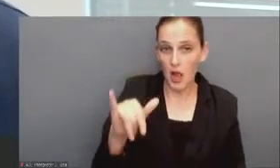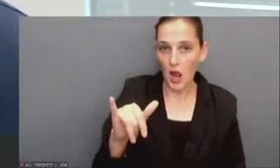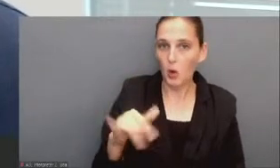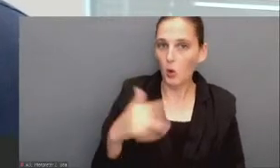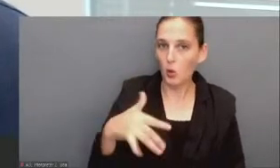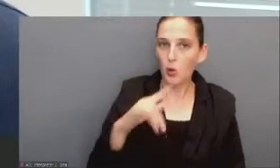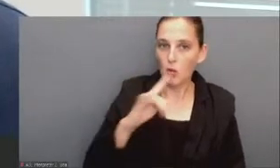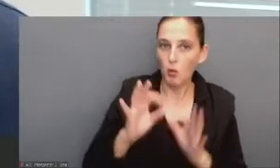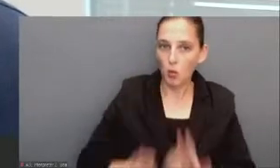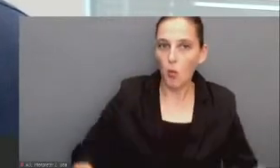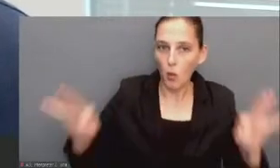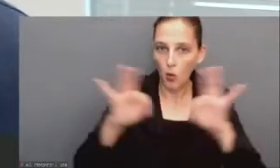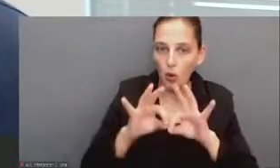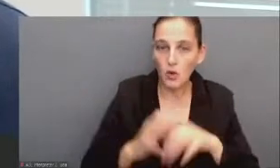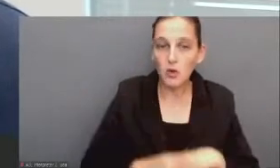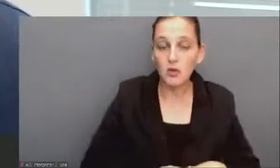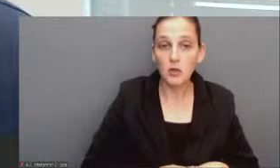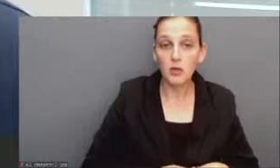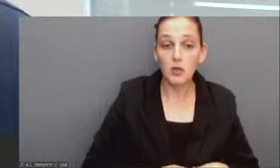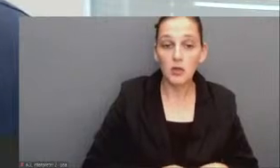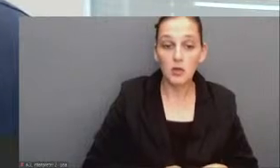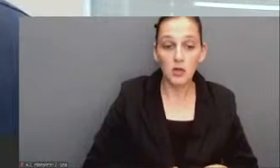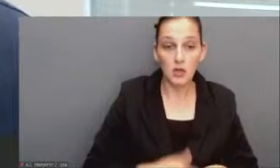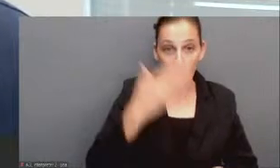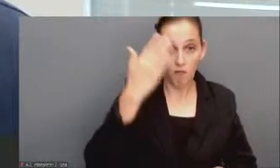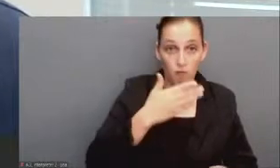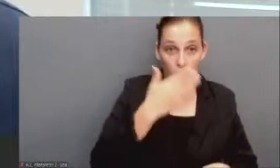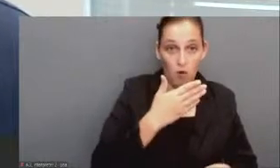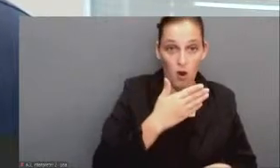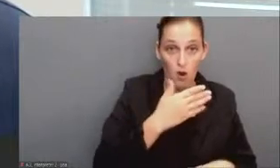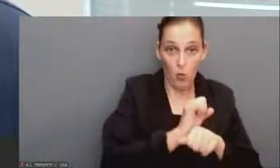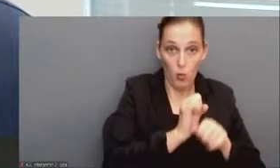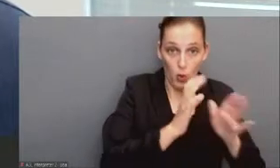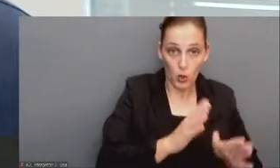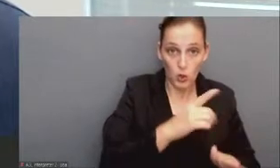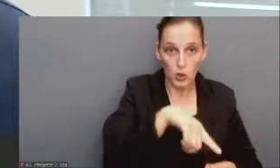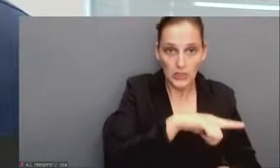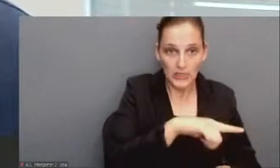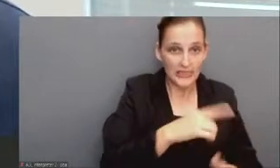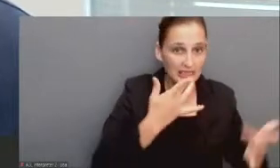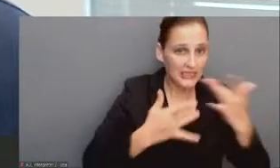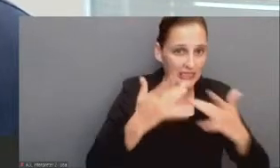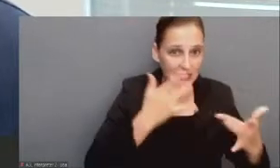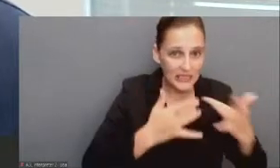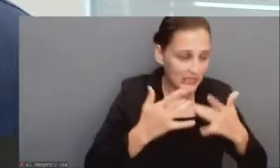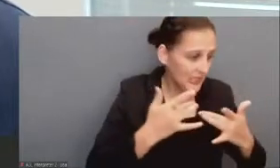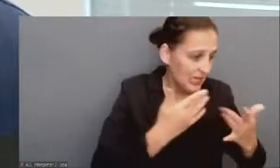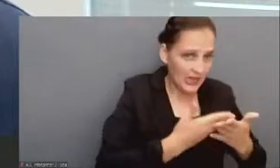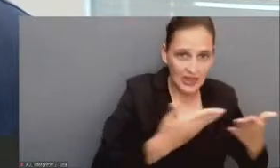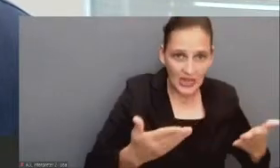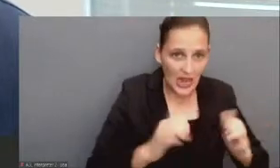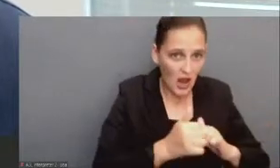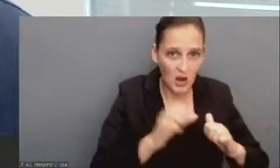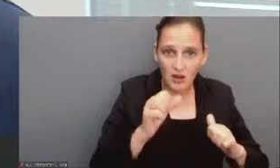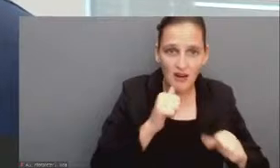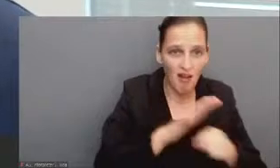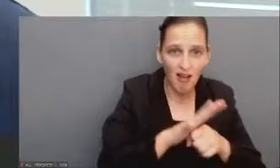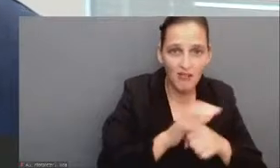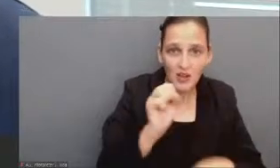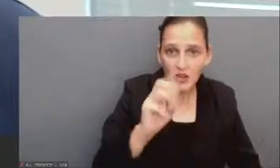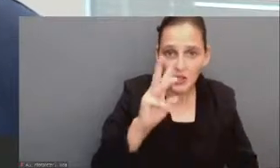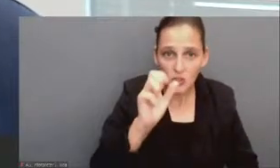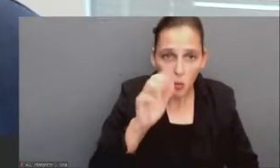workers face limited supplies needed to administer COVID-19 tests like swabs, nasal transfer media, and